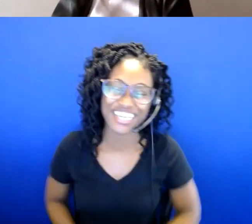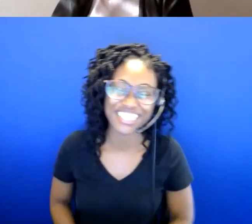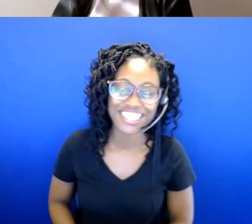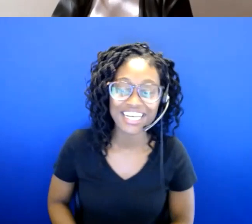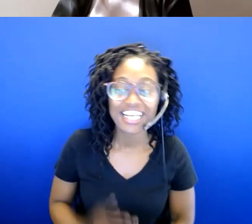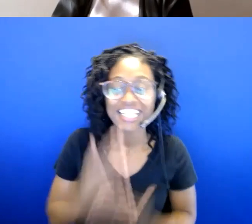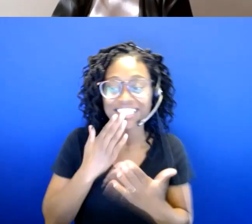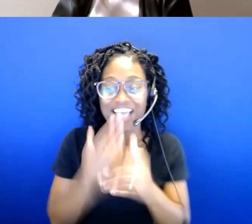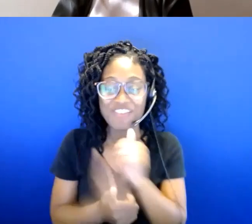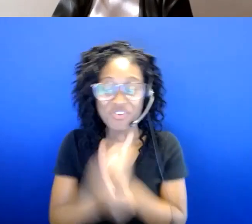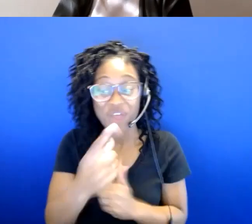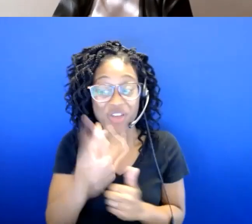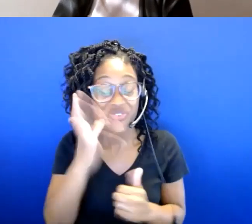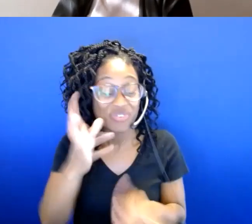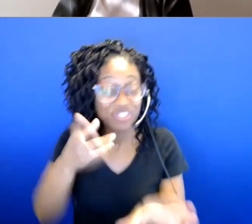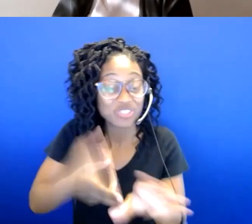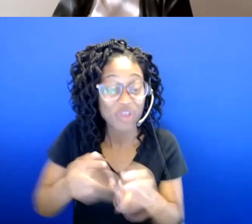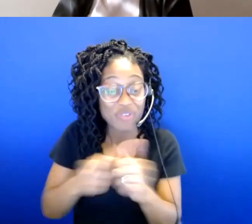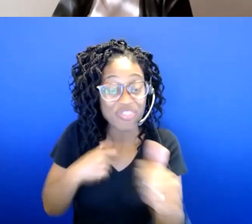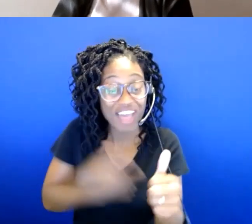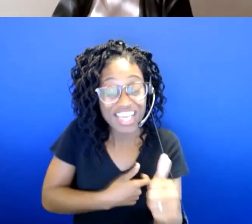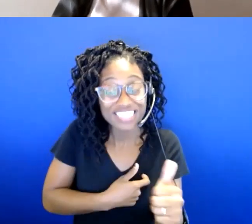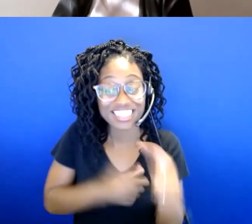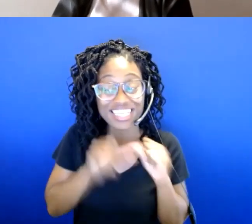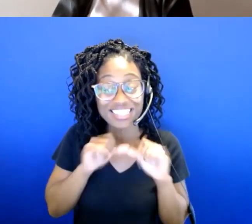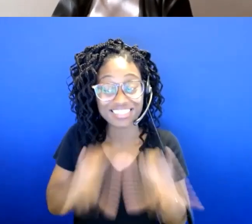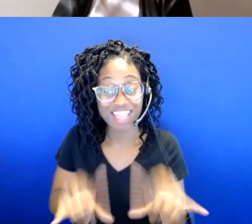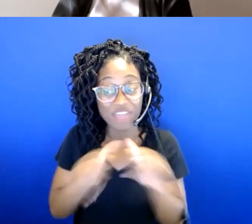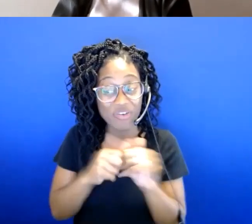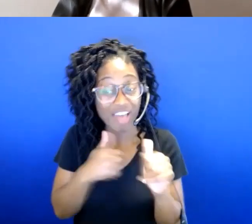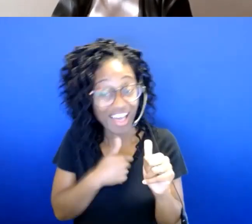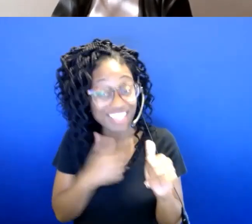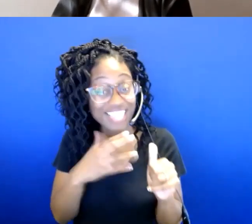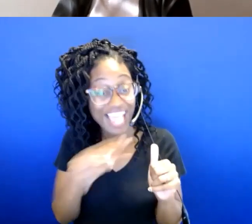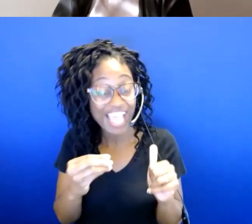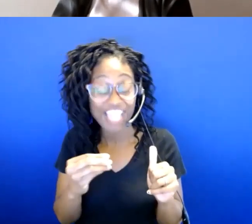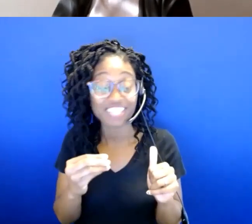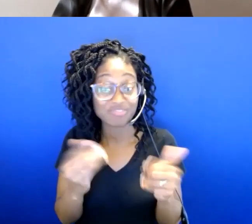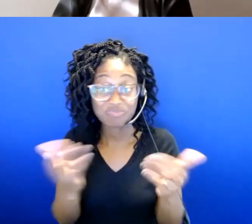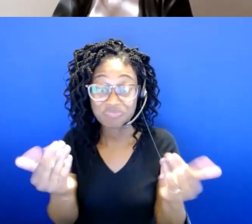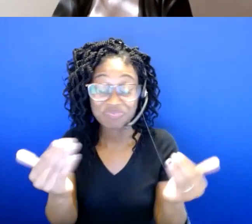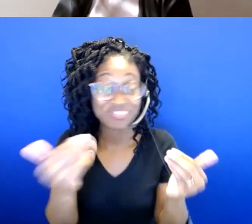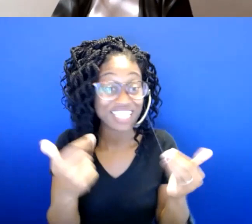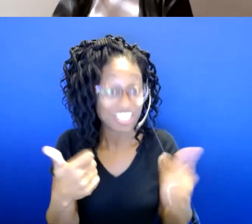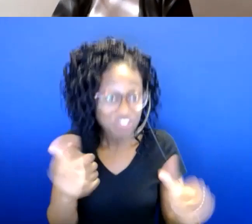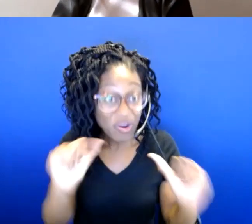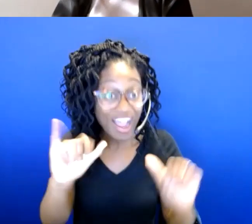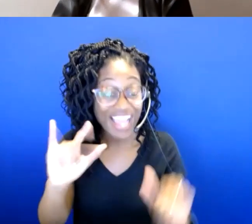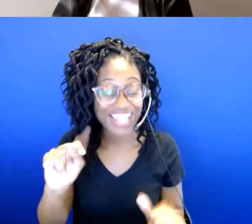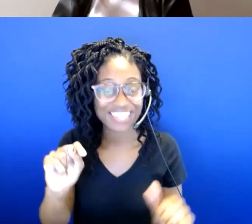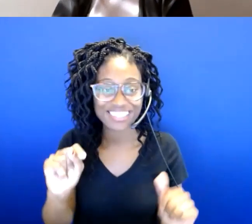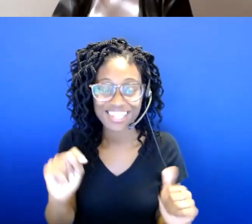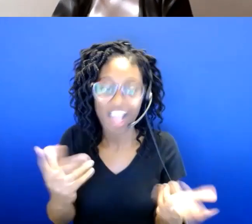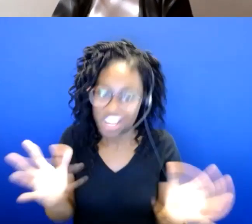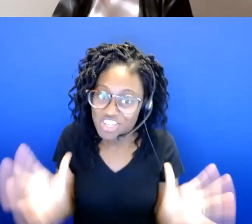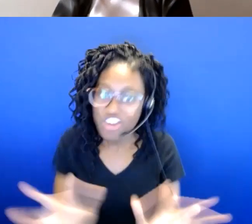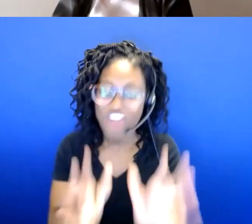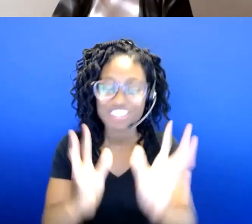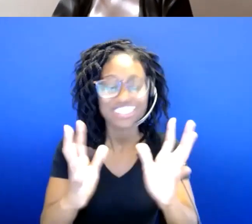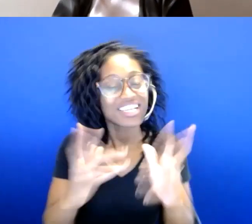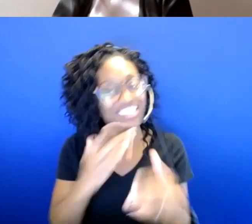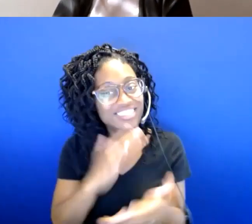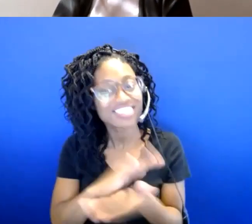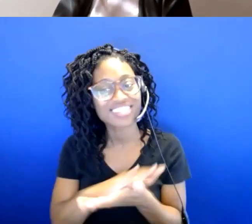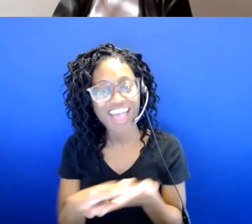us and sticking with us. Don't hesitate to take the plunge. It's a collective public good that AERA